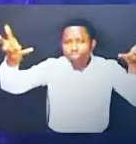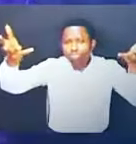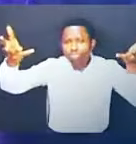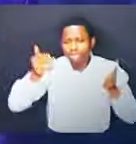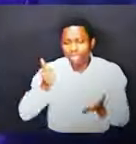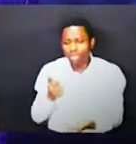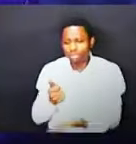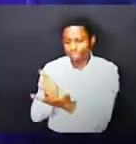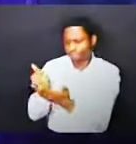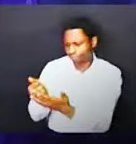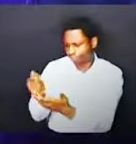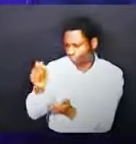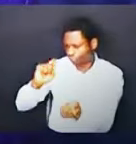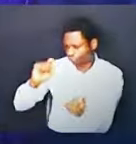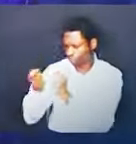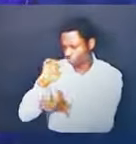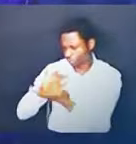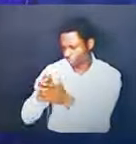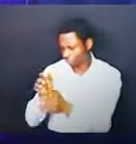And